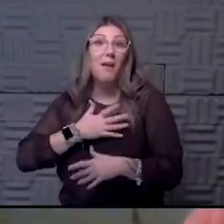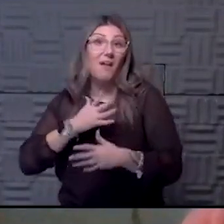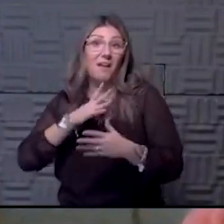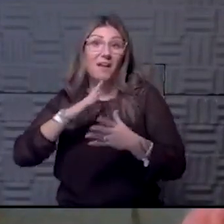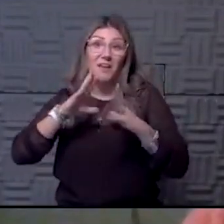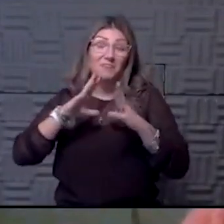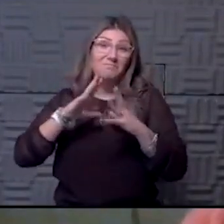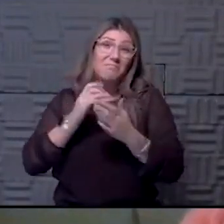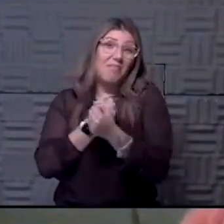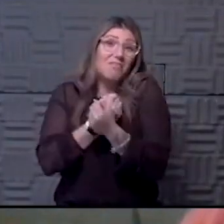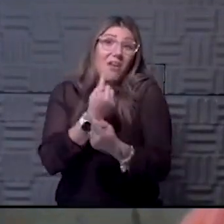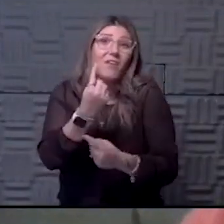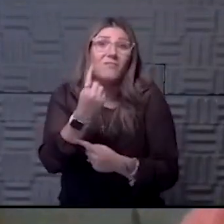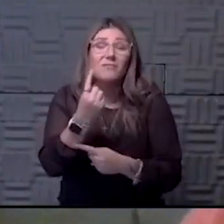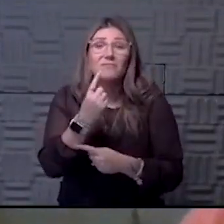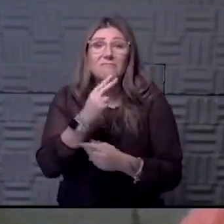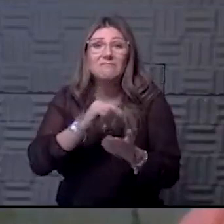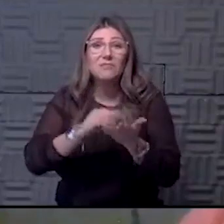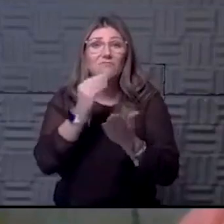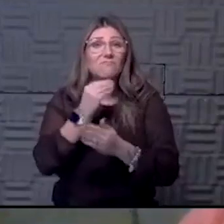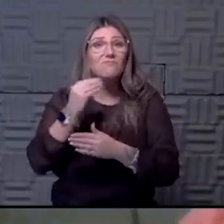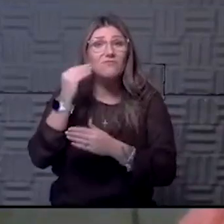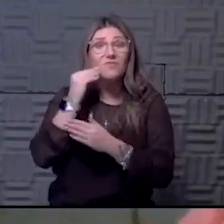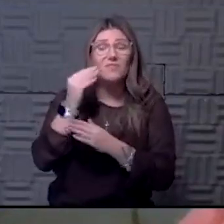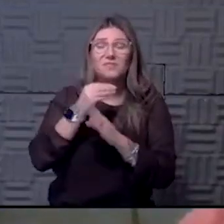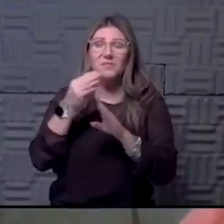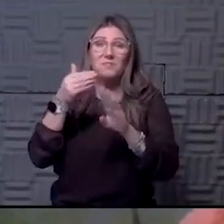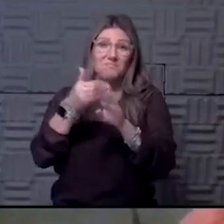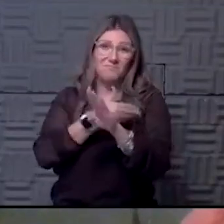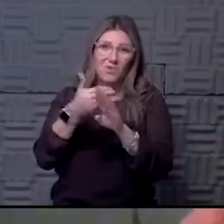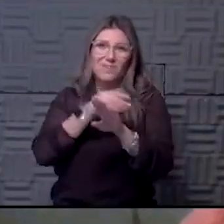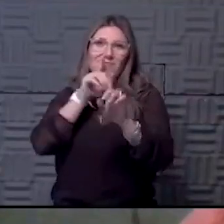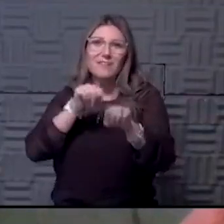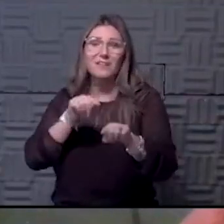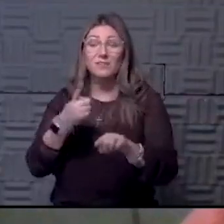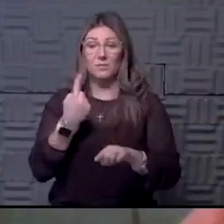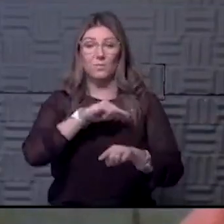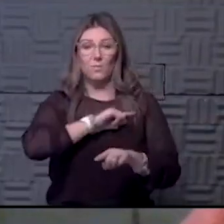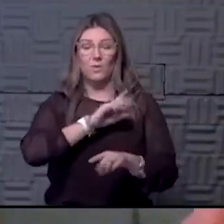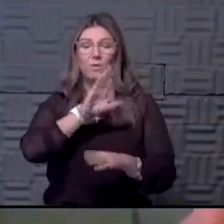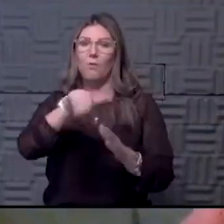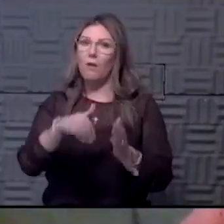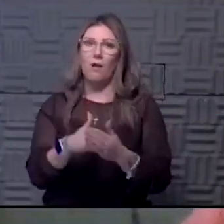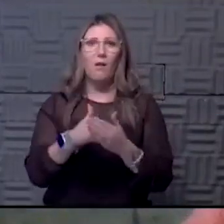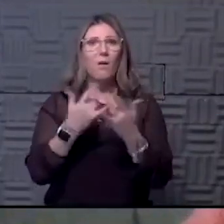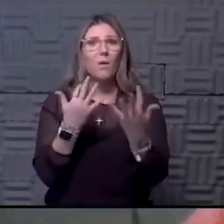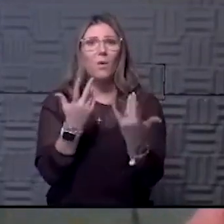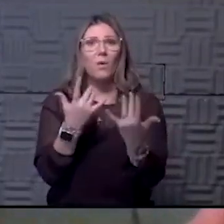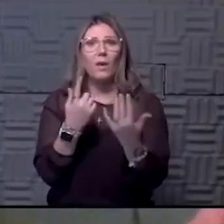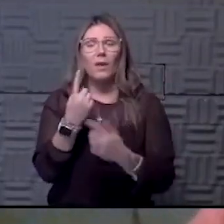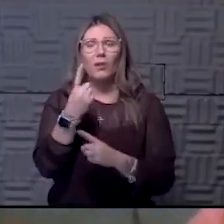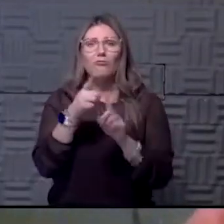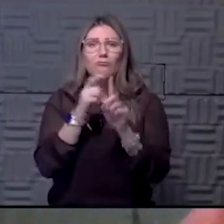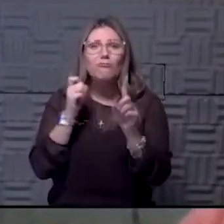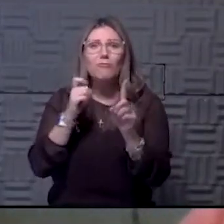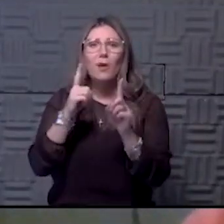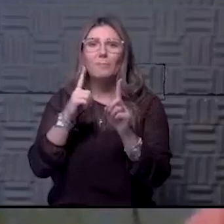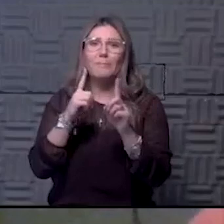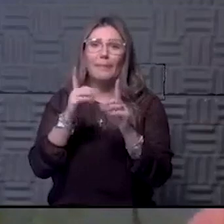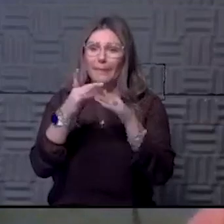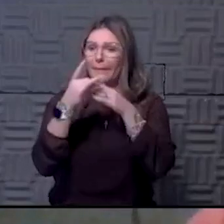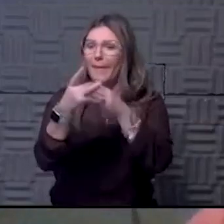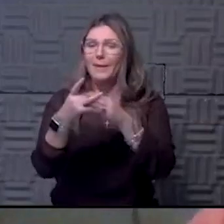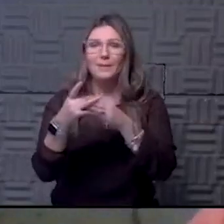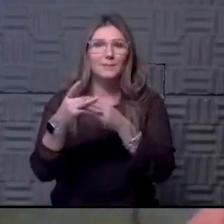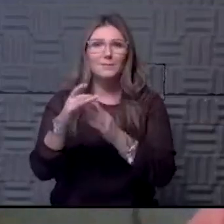And I'll just preempt that question with, we are all waiting on guidance from CMS about